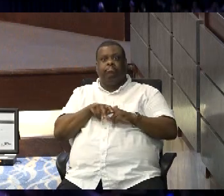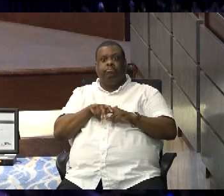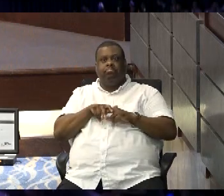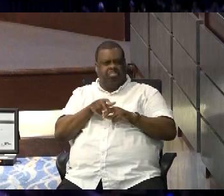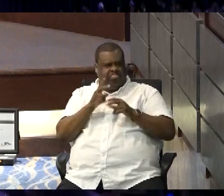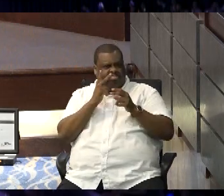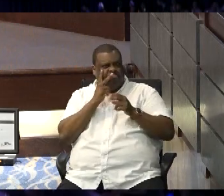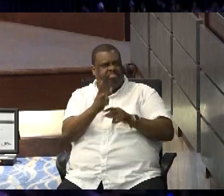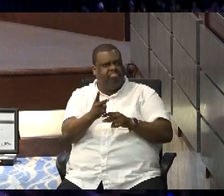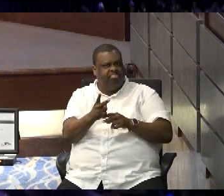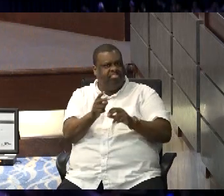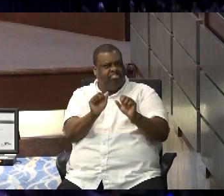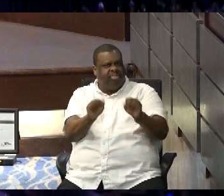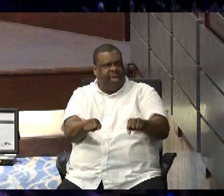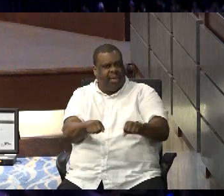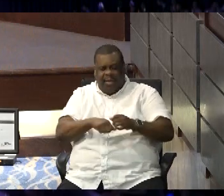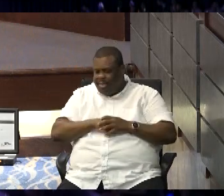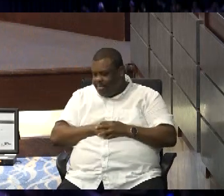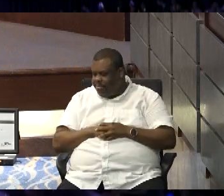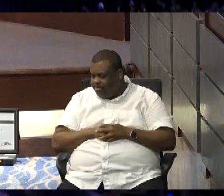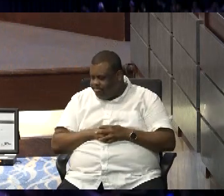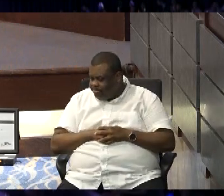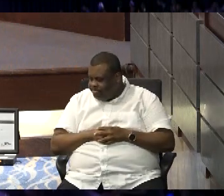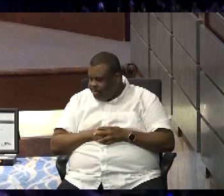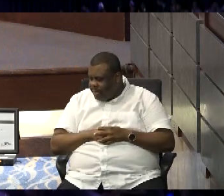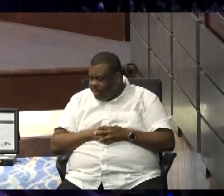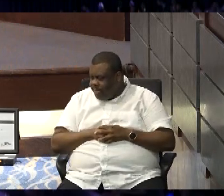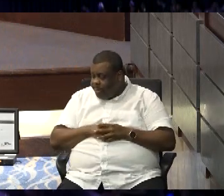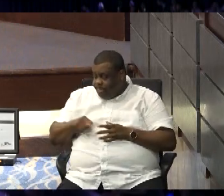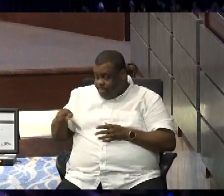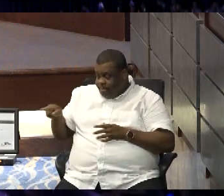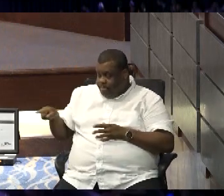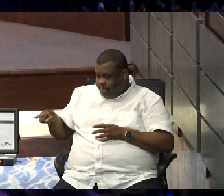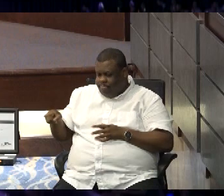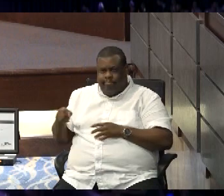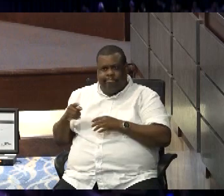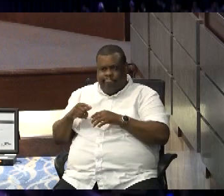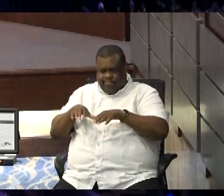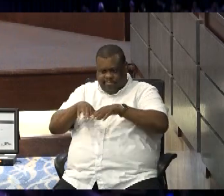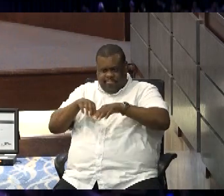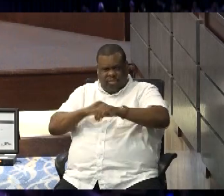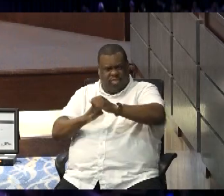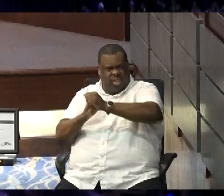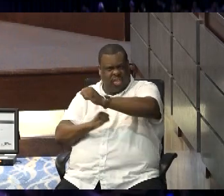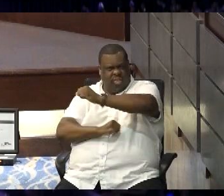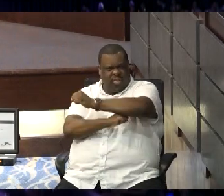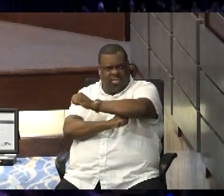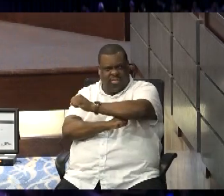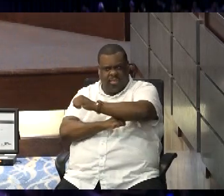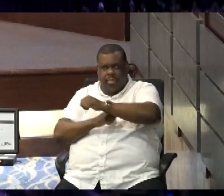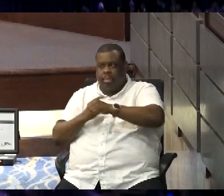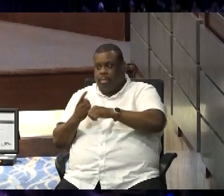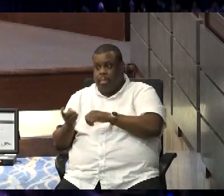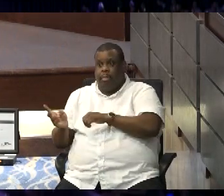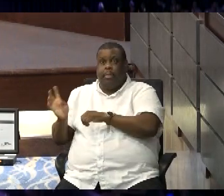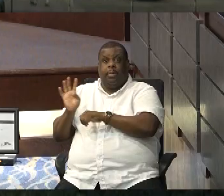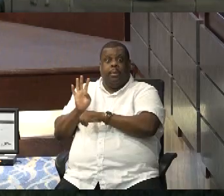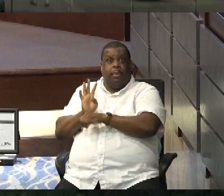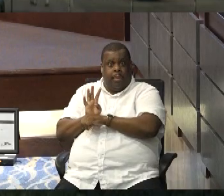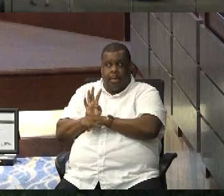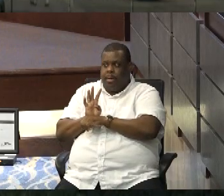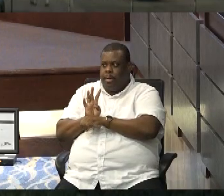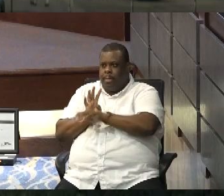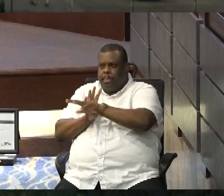So here you see an example looking now along the length of the performance space with the Broadway performance.